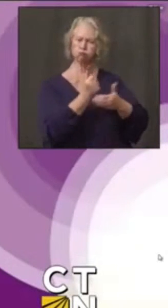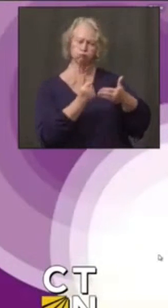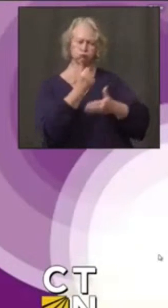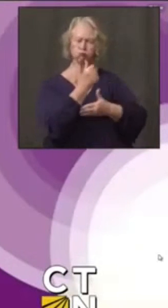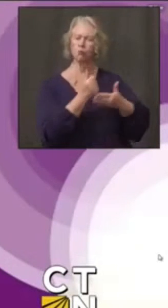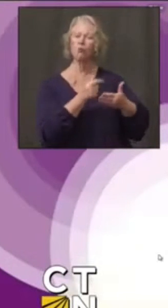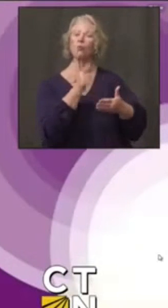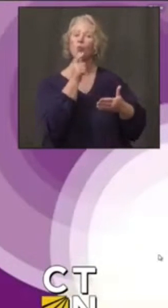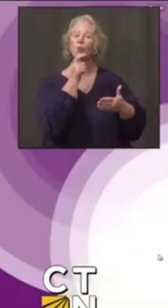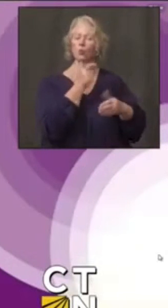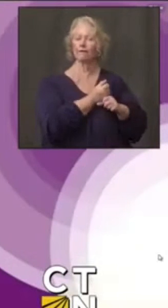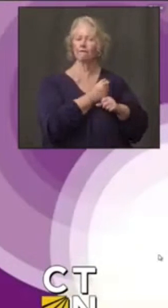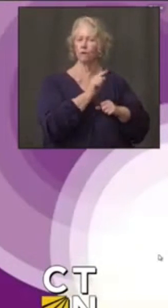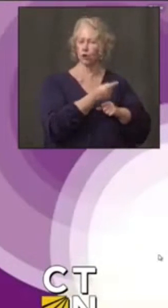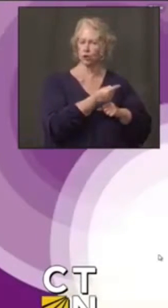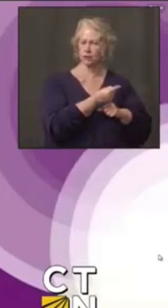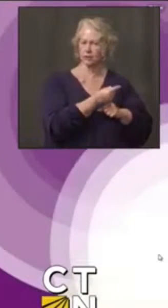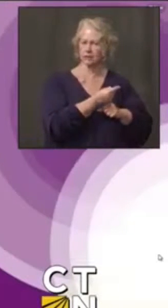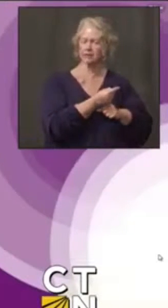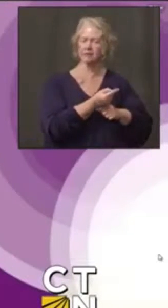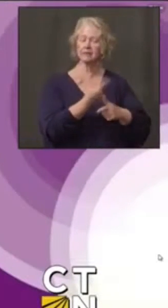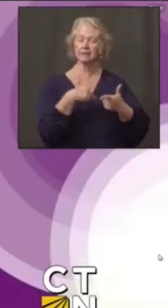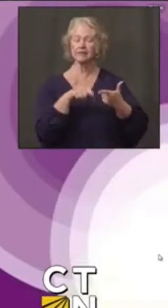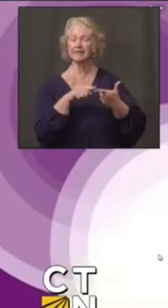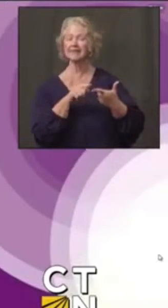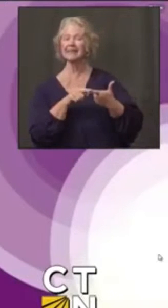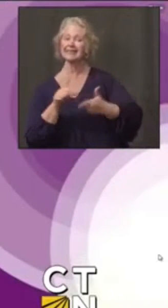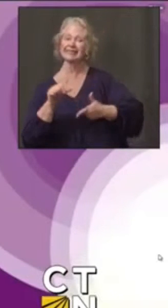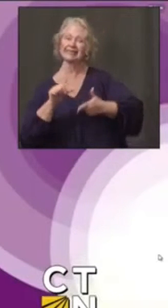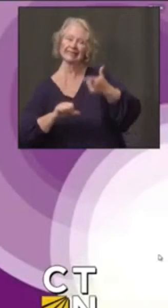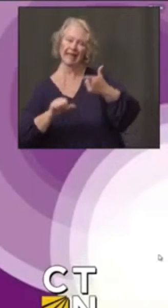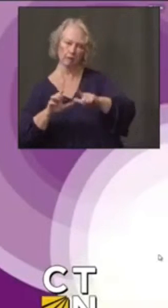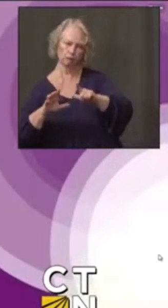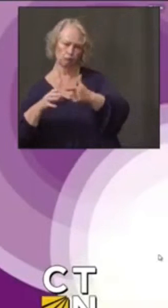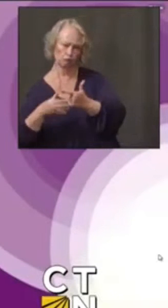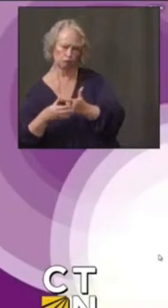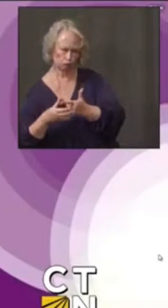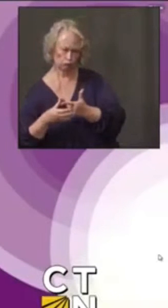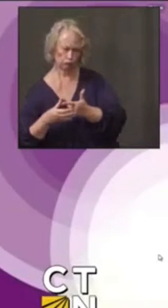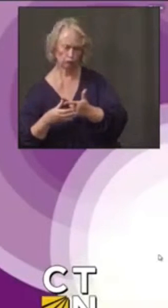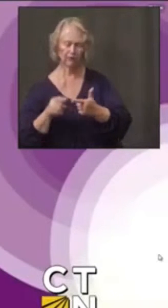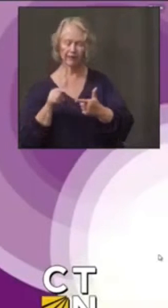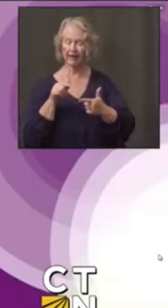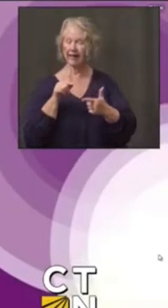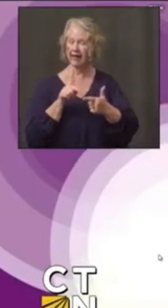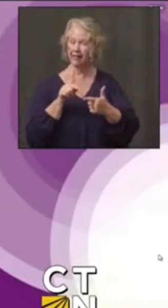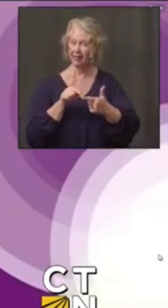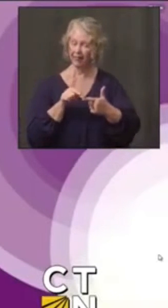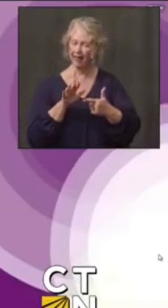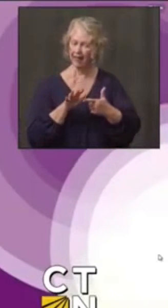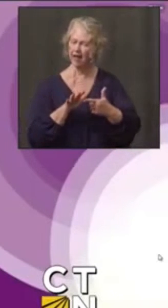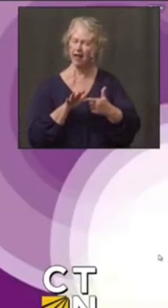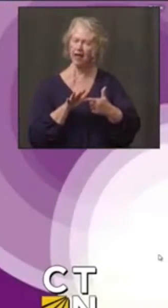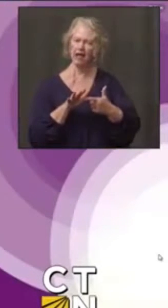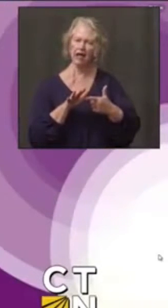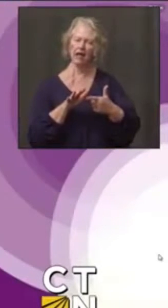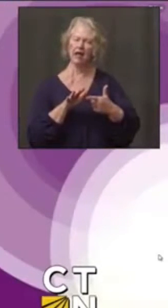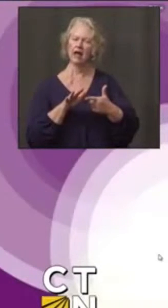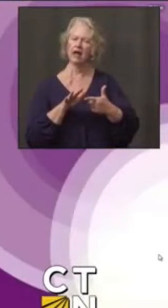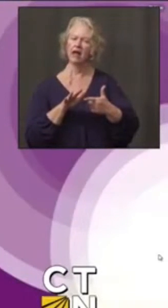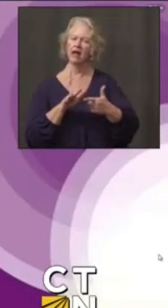the vaccine to first. Second is the science subcommittee, and the intention here is not for them to repeat the